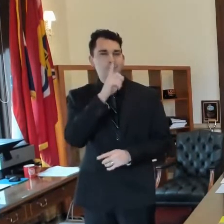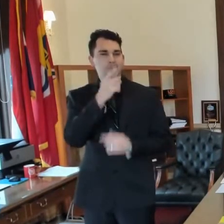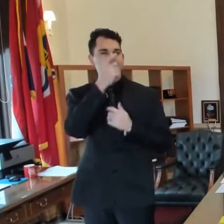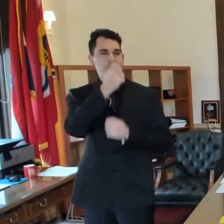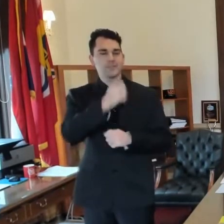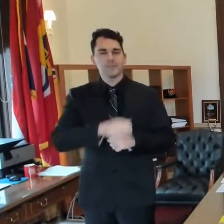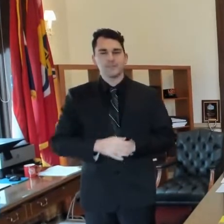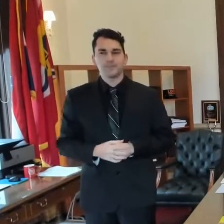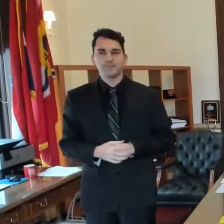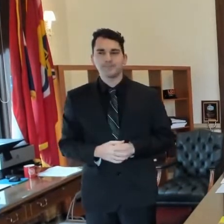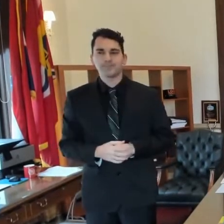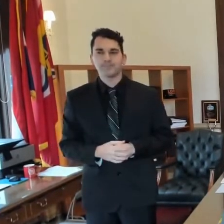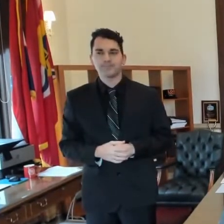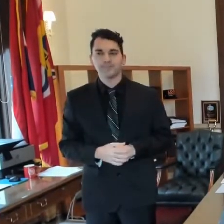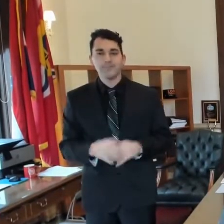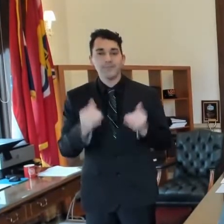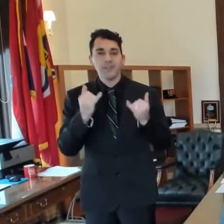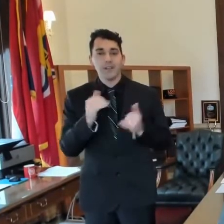been